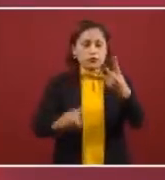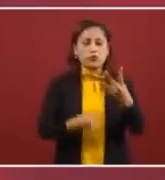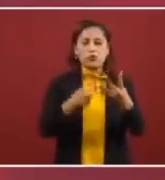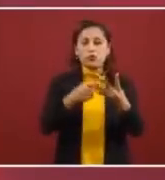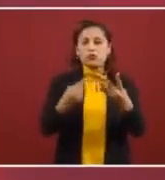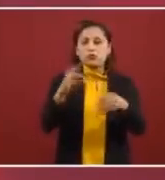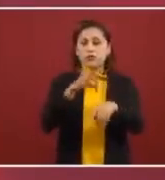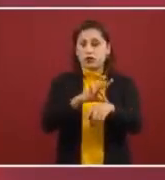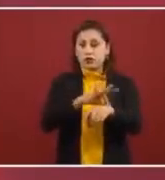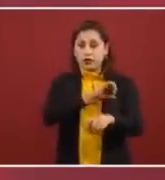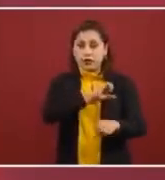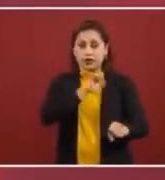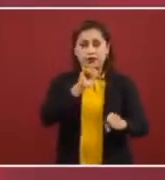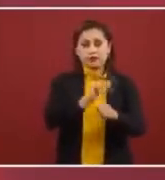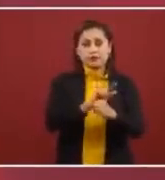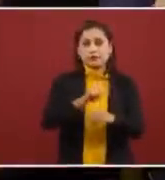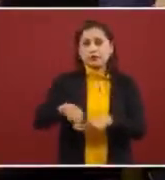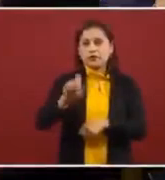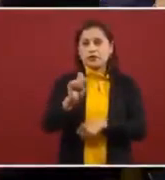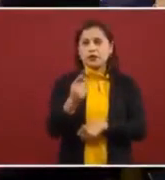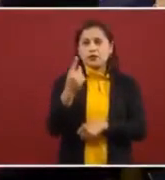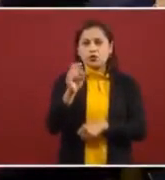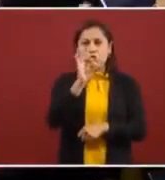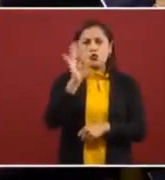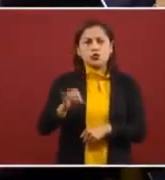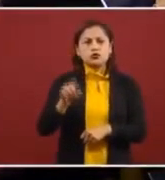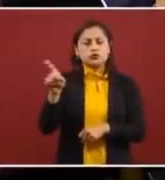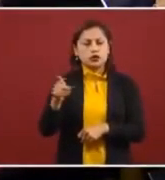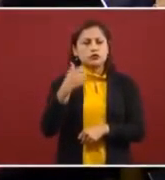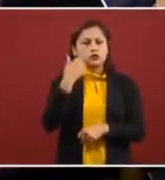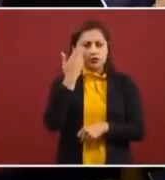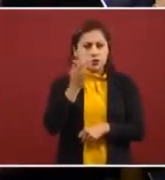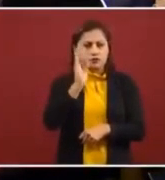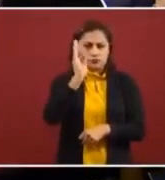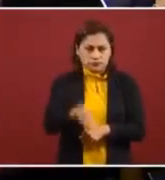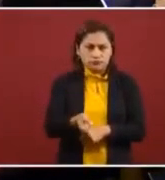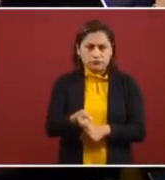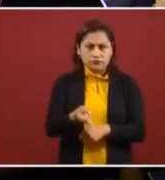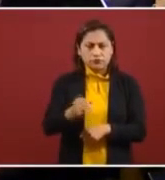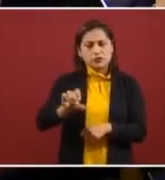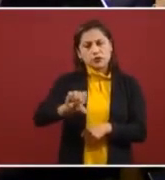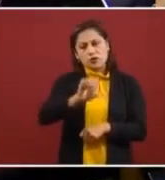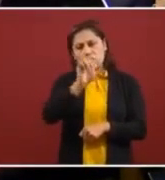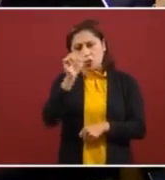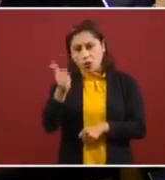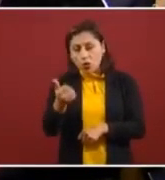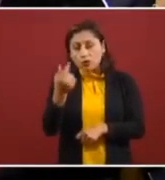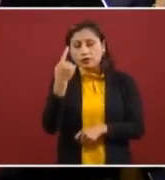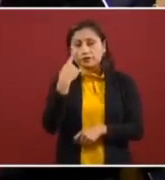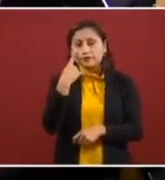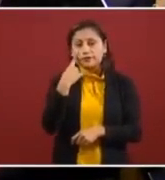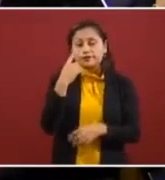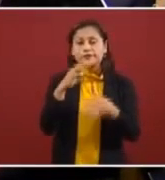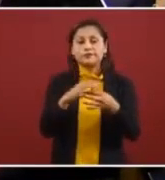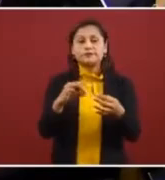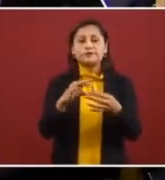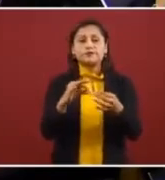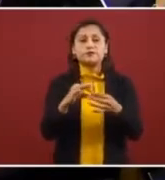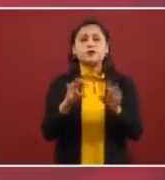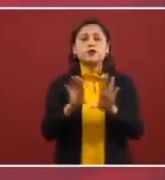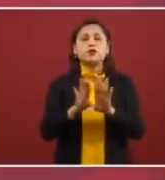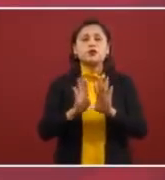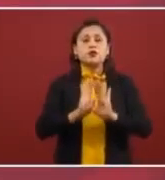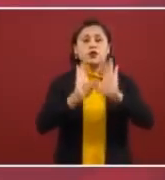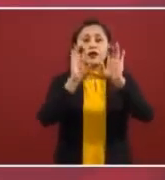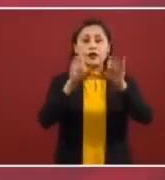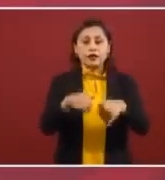they really didn't give opportunities, and the tests weren't adequate. They were trying